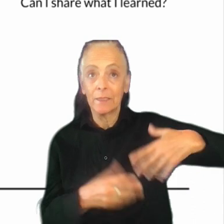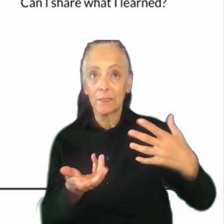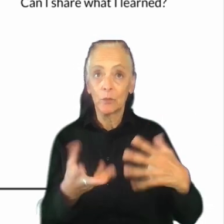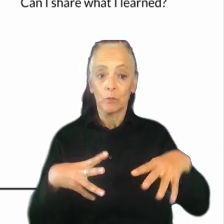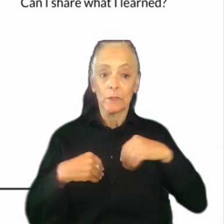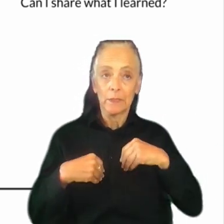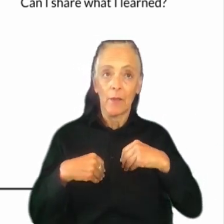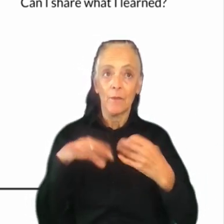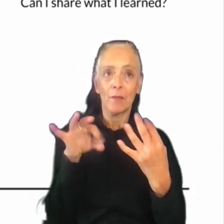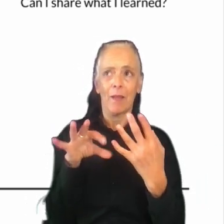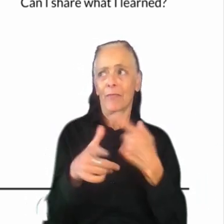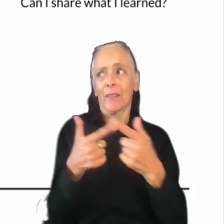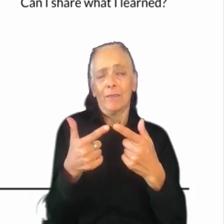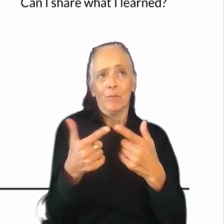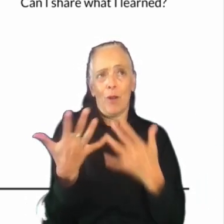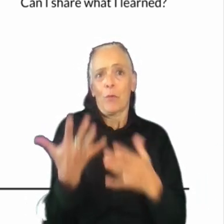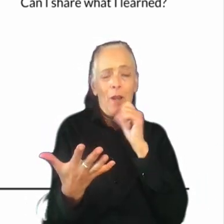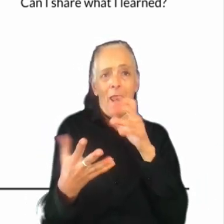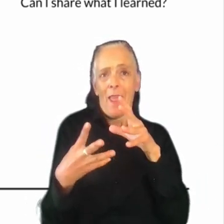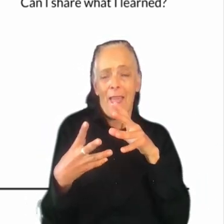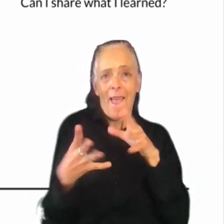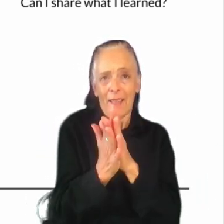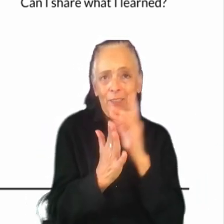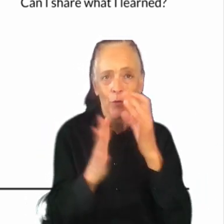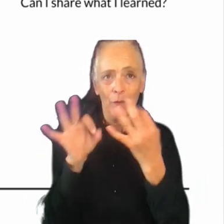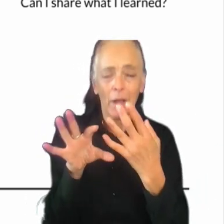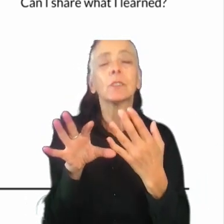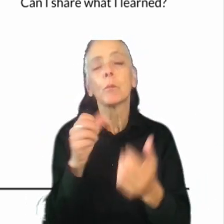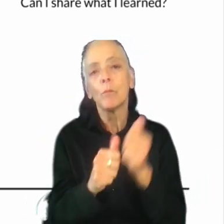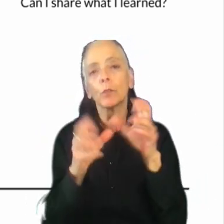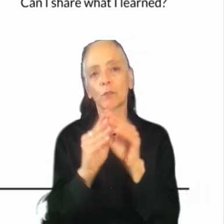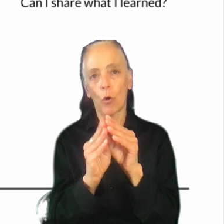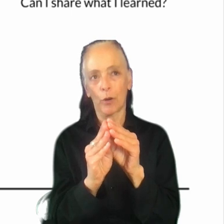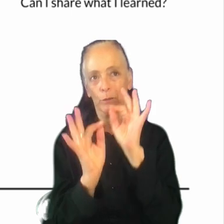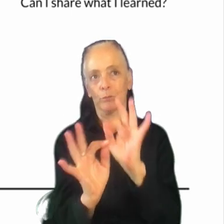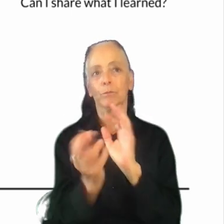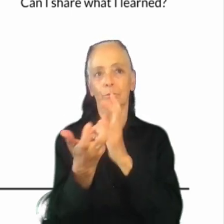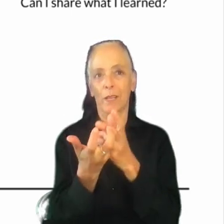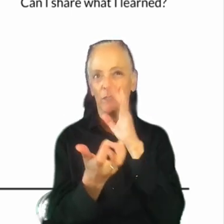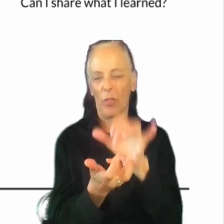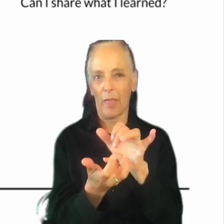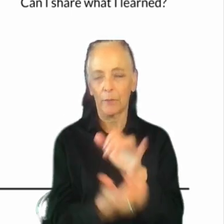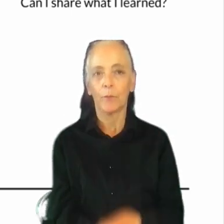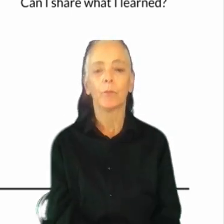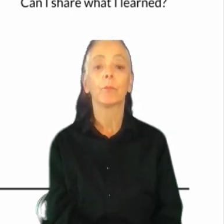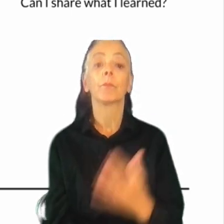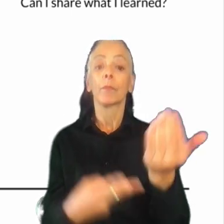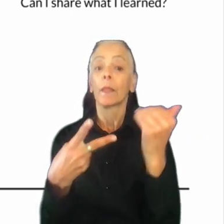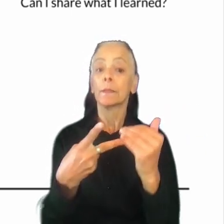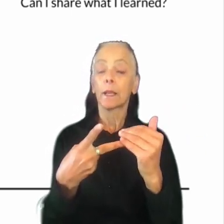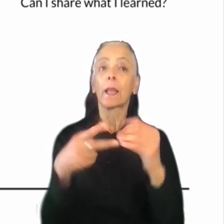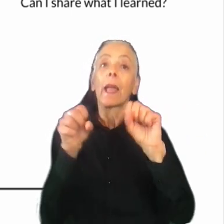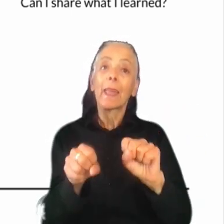feedback they probably wouldn't be asking for feedback so luckily a lot of the ones on the forum is suitable for this second point is